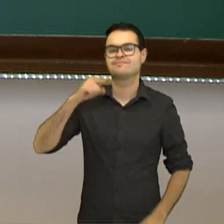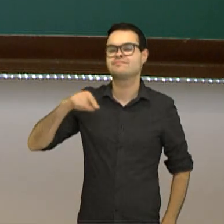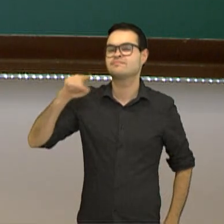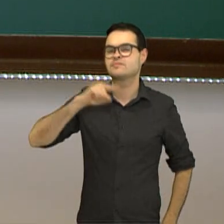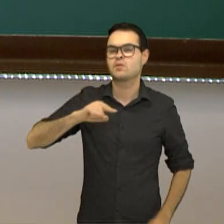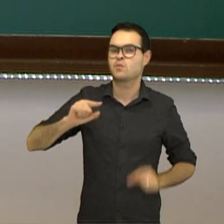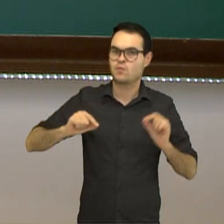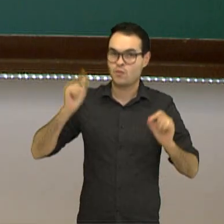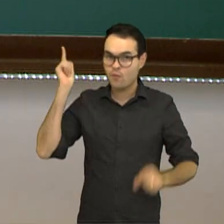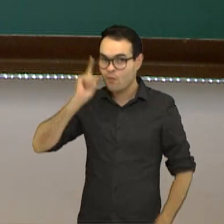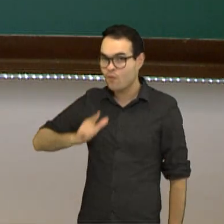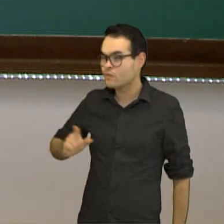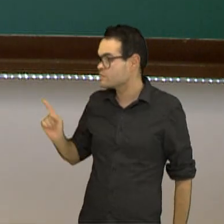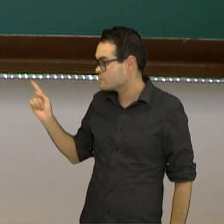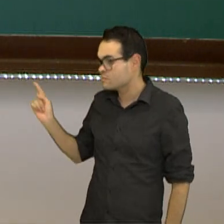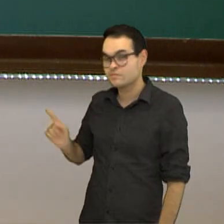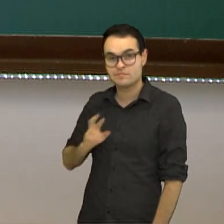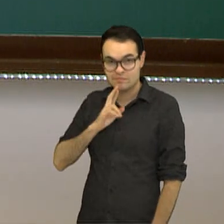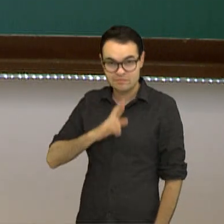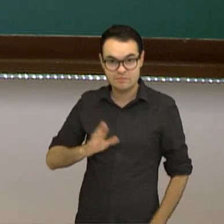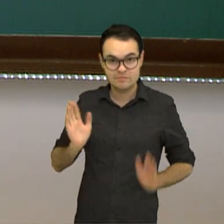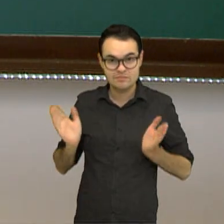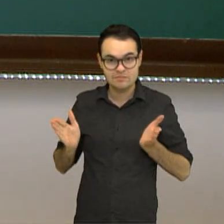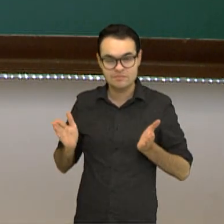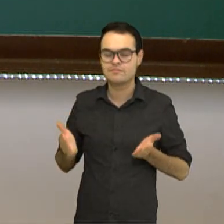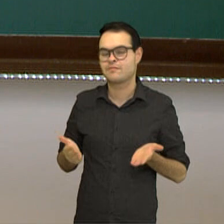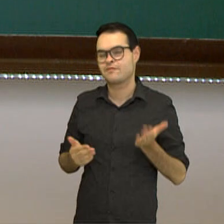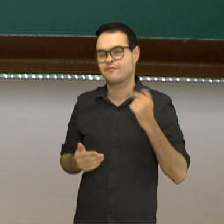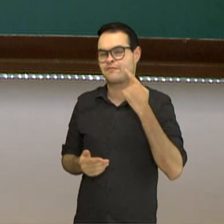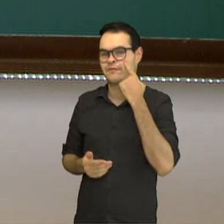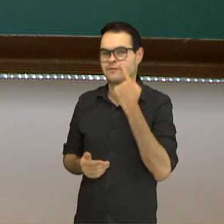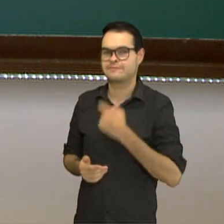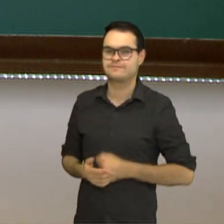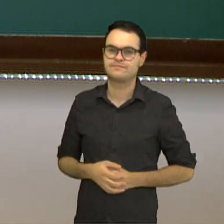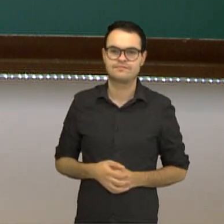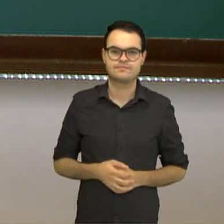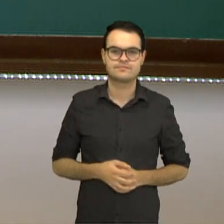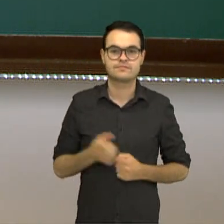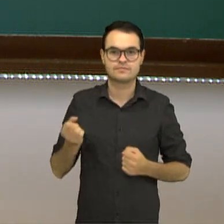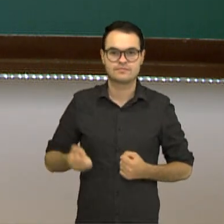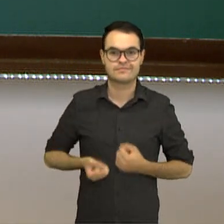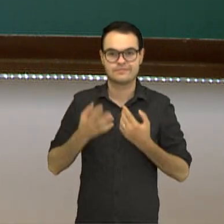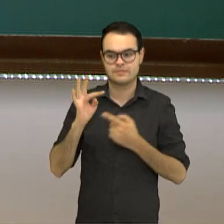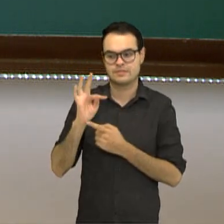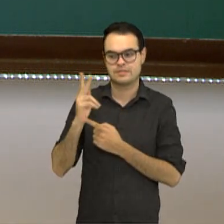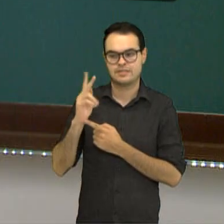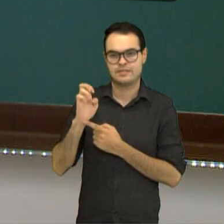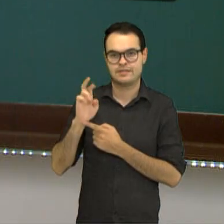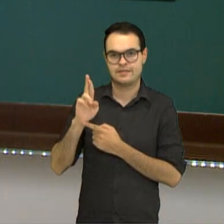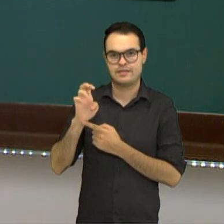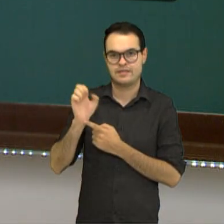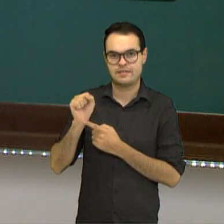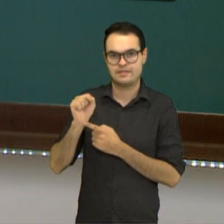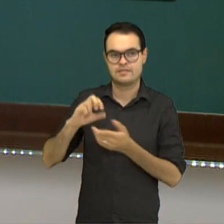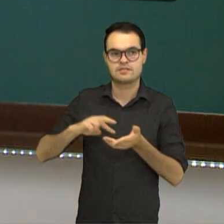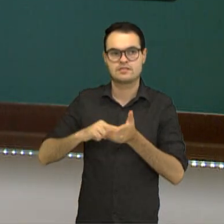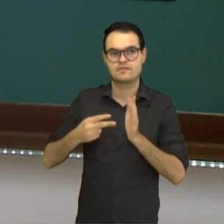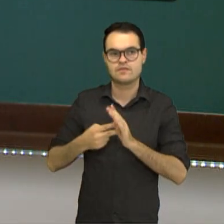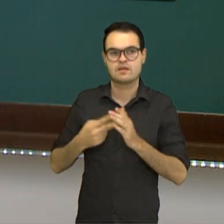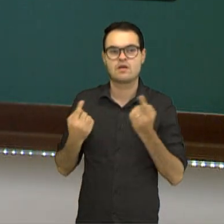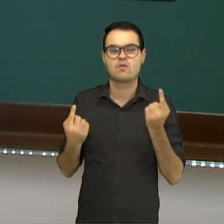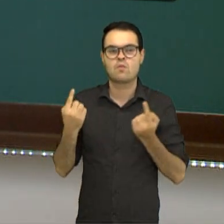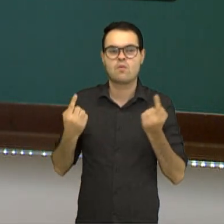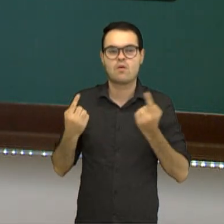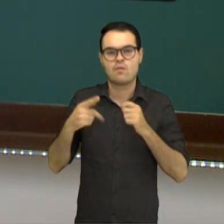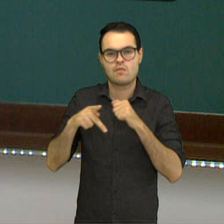pessoal, conseguiram responder aqui? Vamos lá, né? A expressão theirs refere-se a relative pronouns